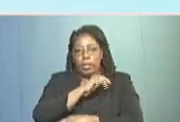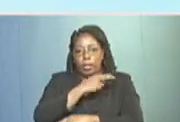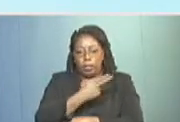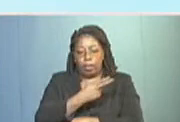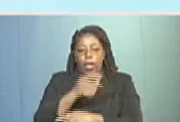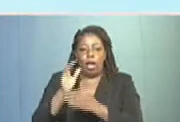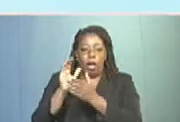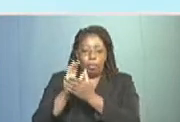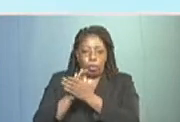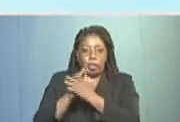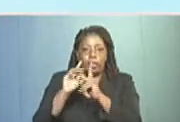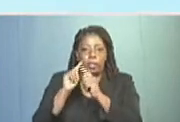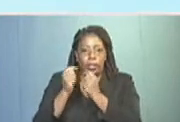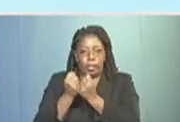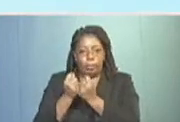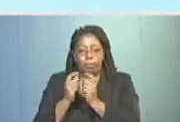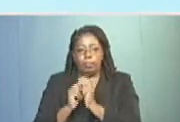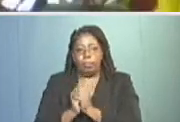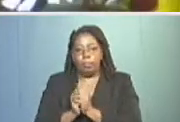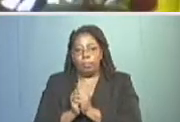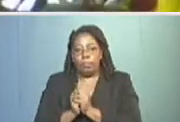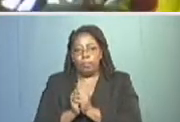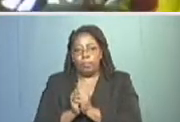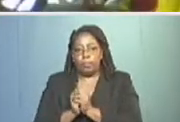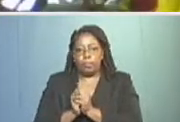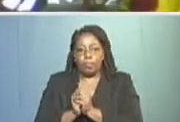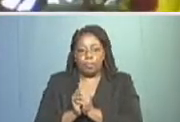volunteer team's efforts.